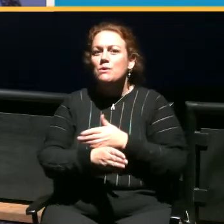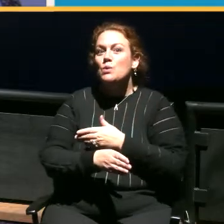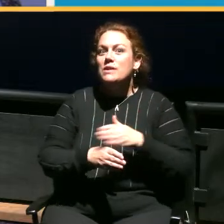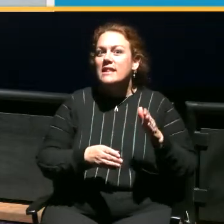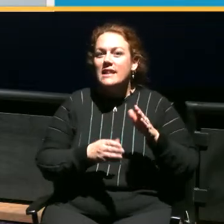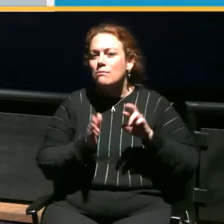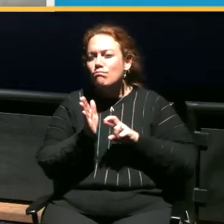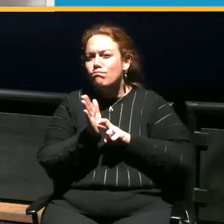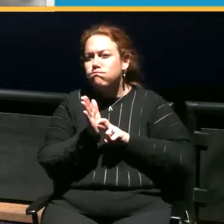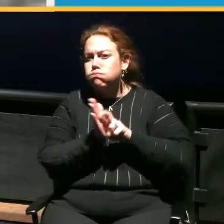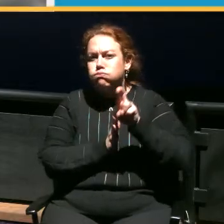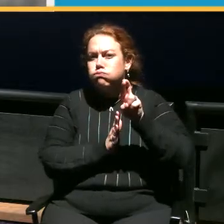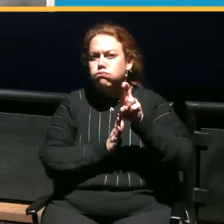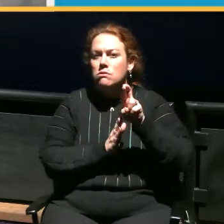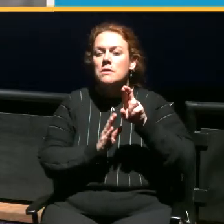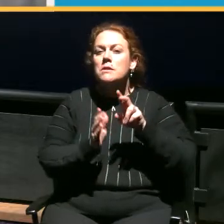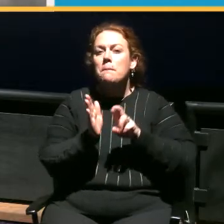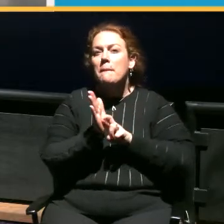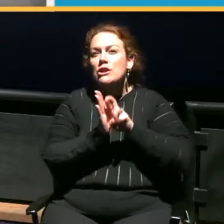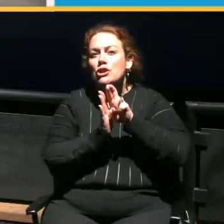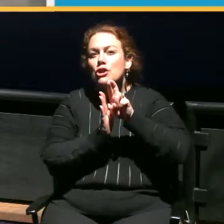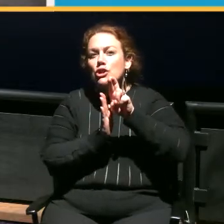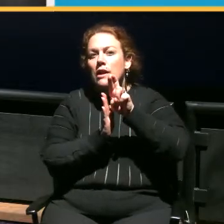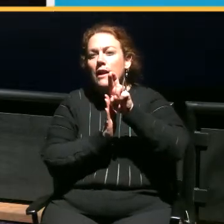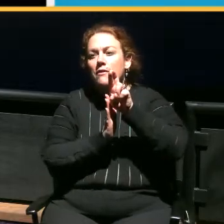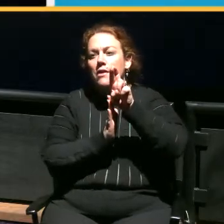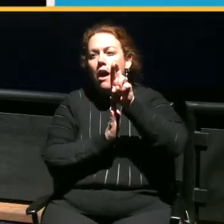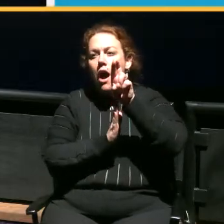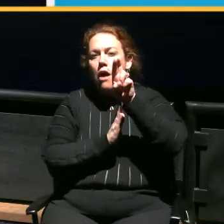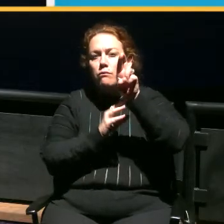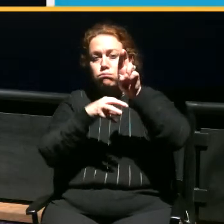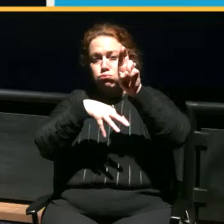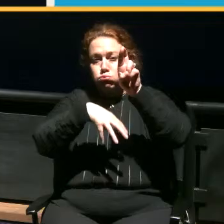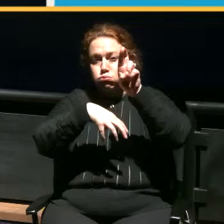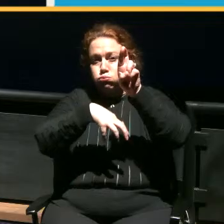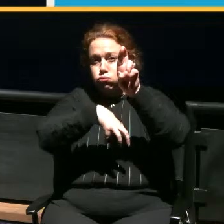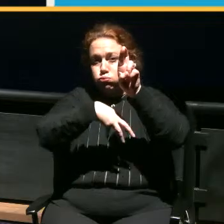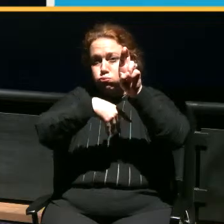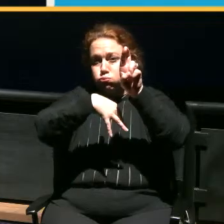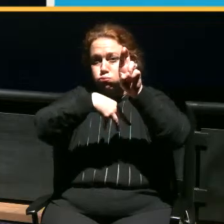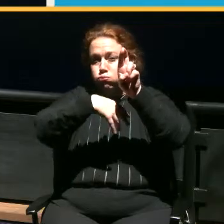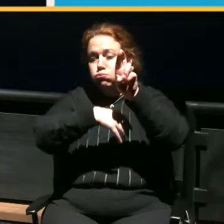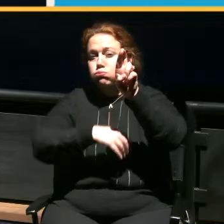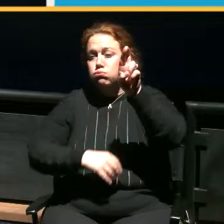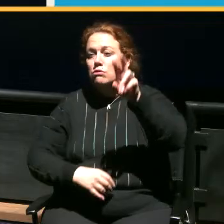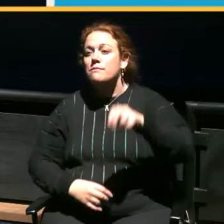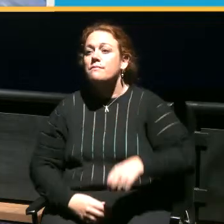Ignition, liftoff, 30 minutes after the hour.